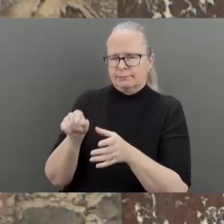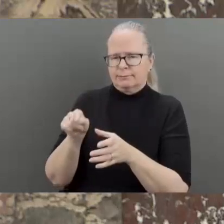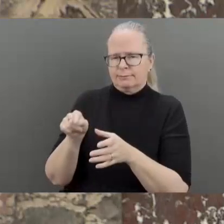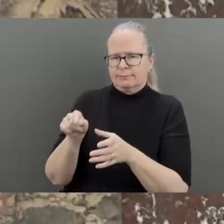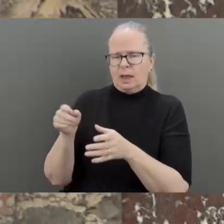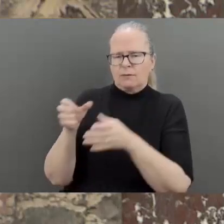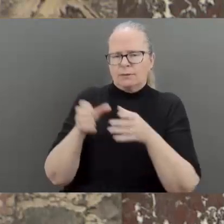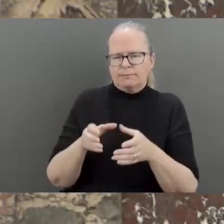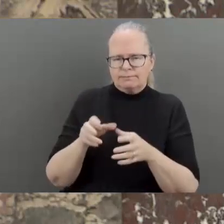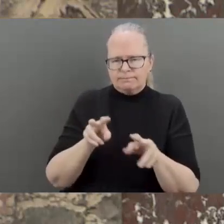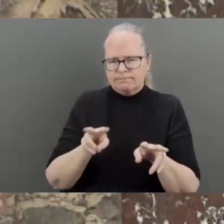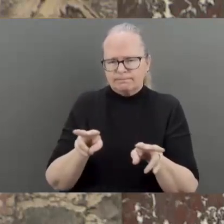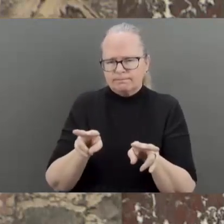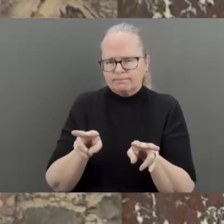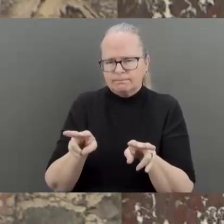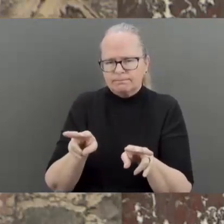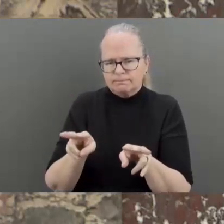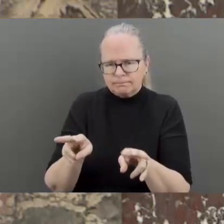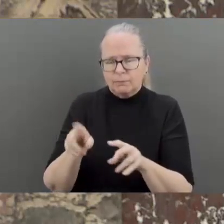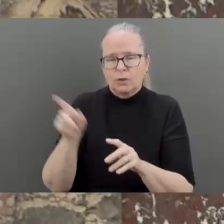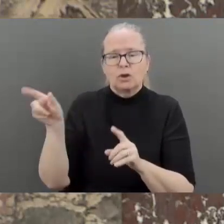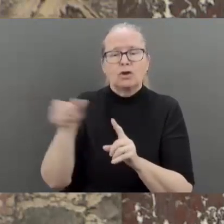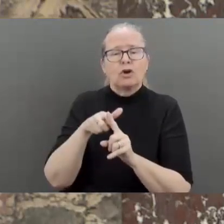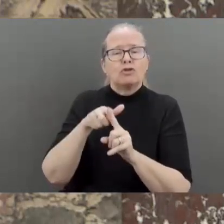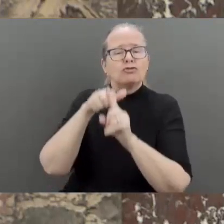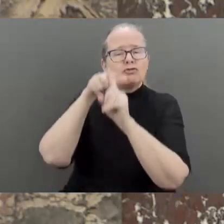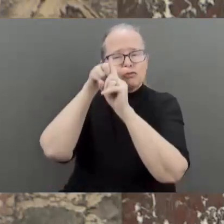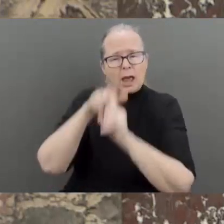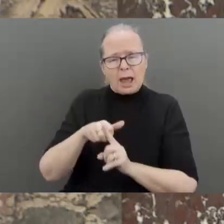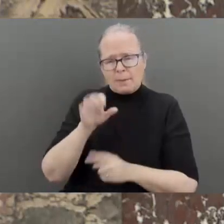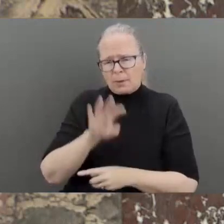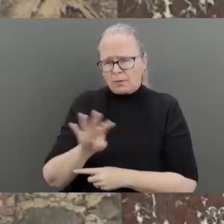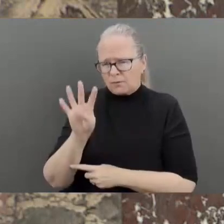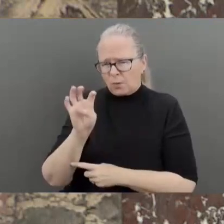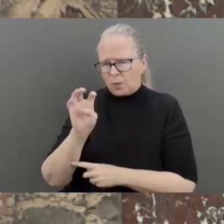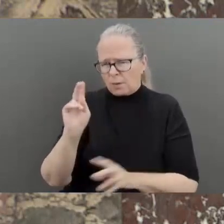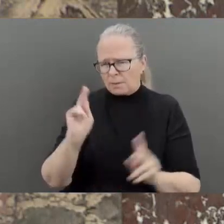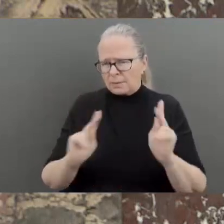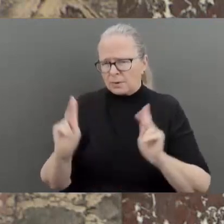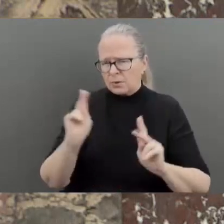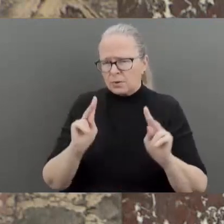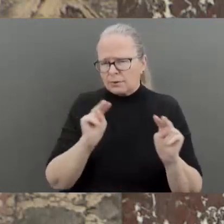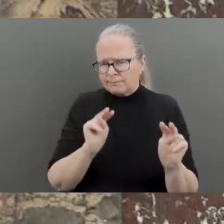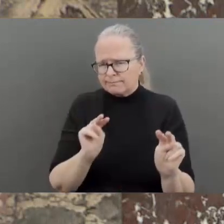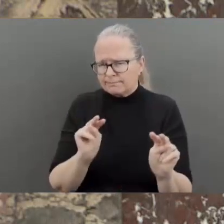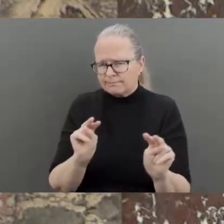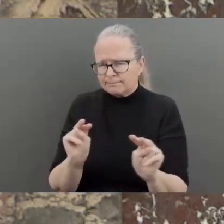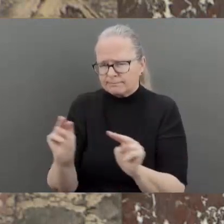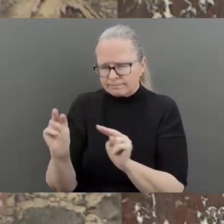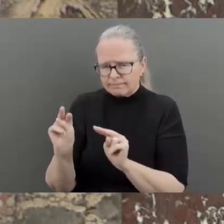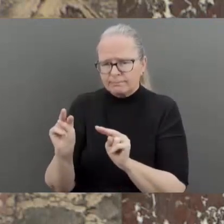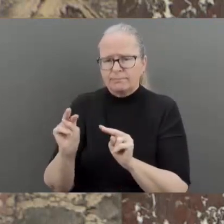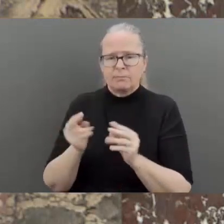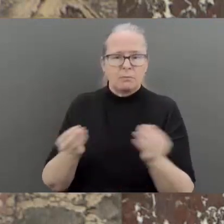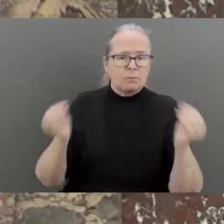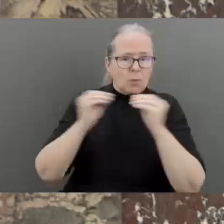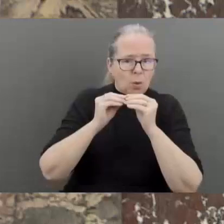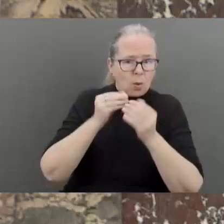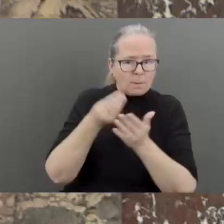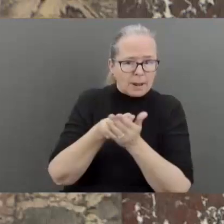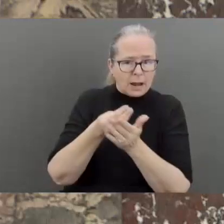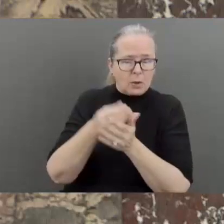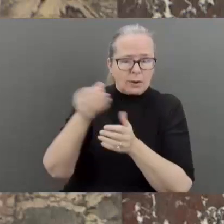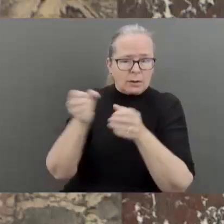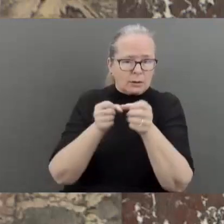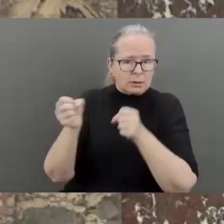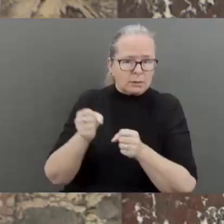50% for more police officers across the province. But it can't just be police. It also needs to be addressing issues of mental health and addiction,